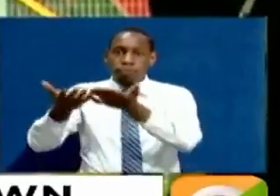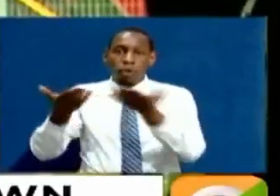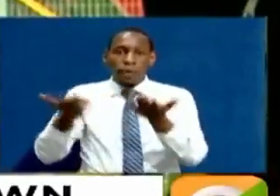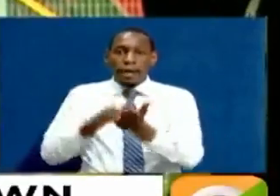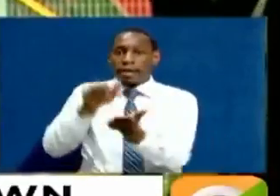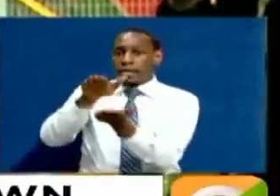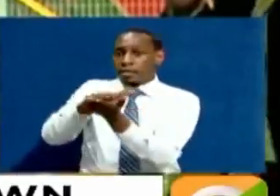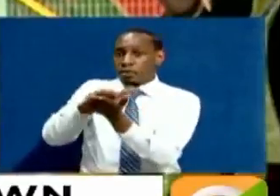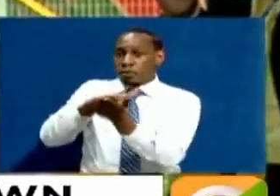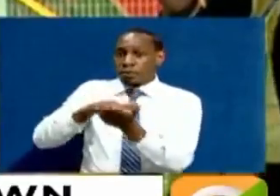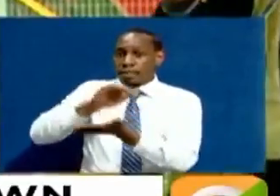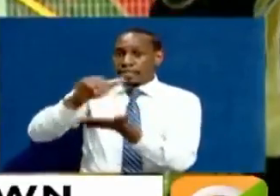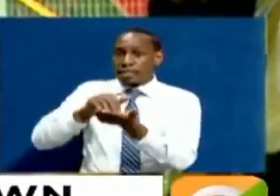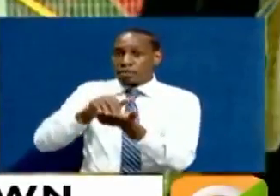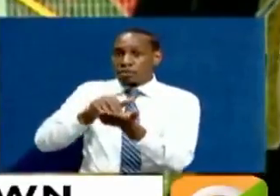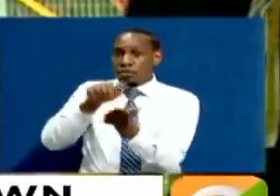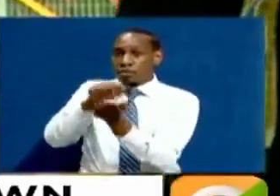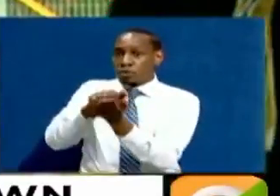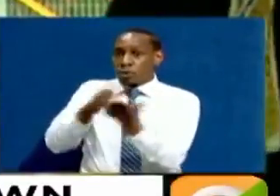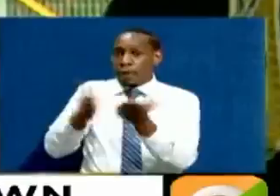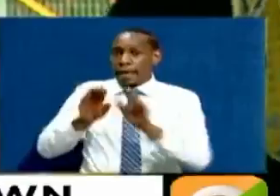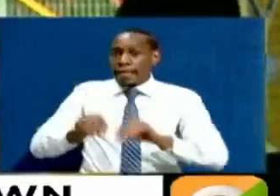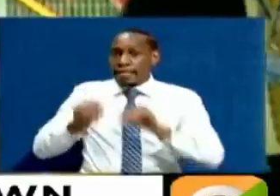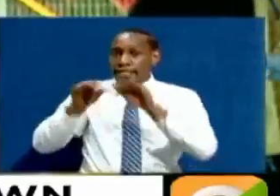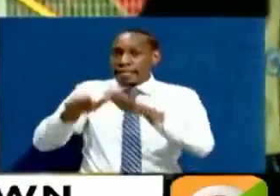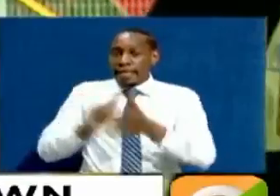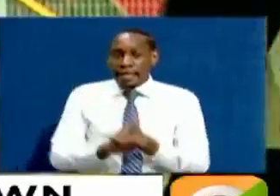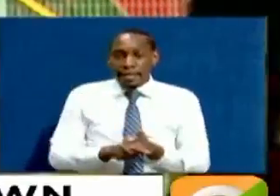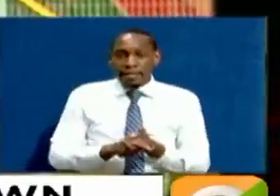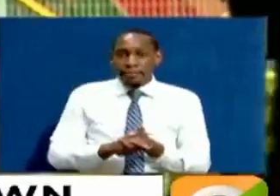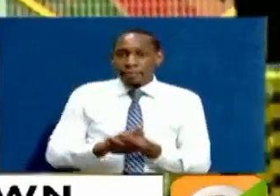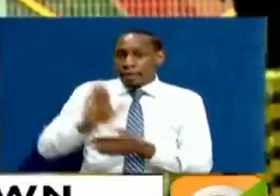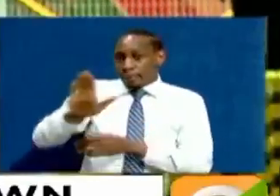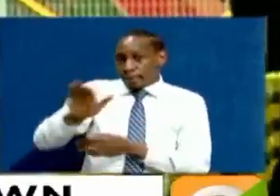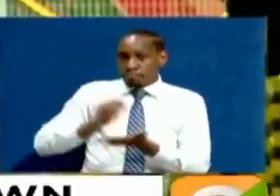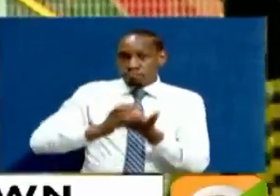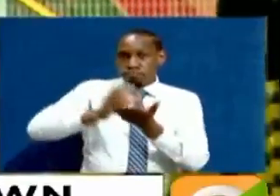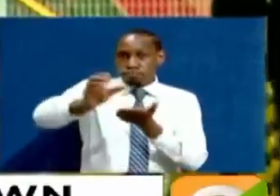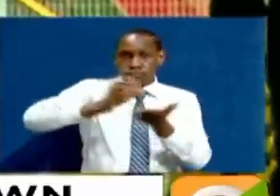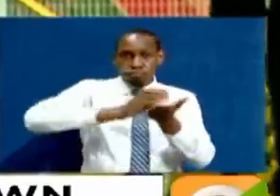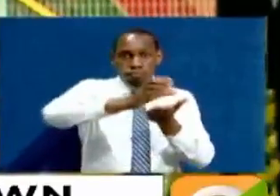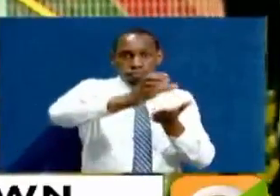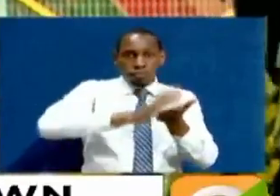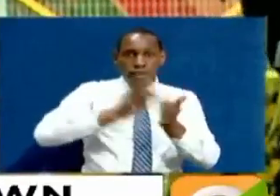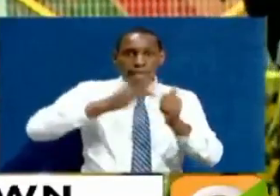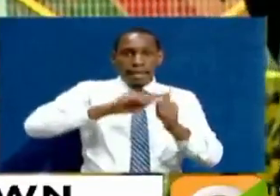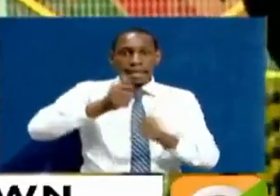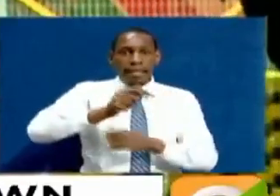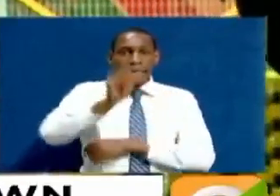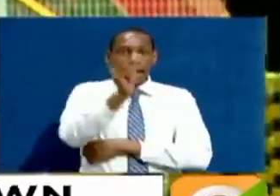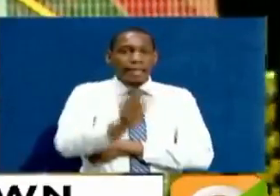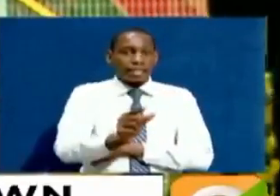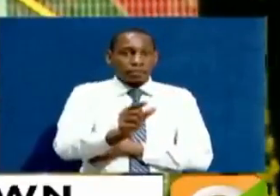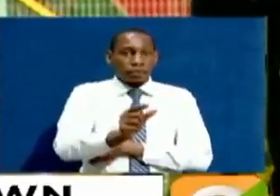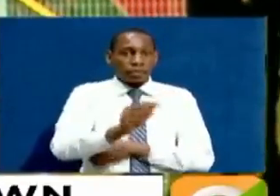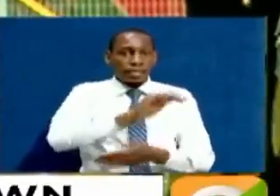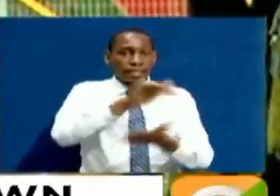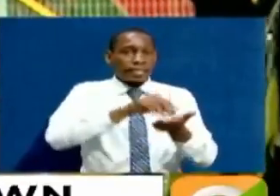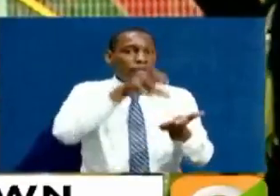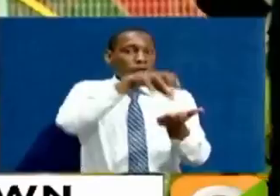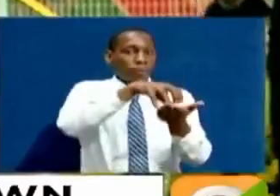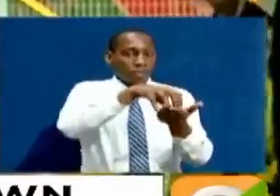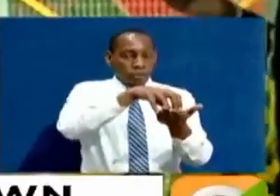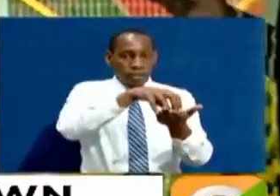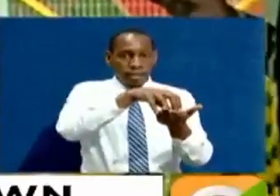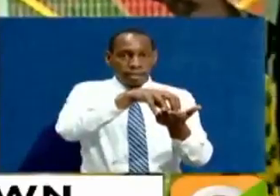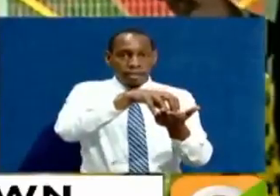to a central storage in Kitengela, and then from there they'll be distributed to 9 other regional central